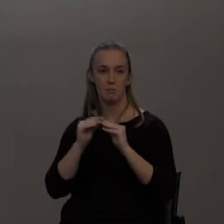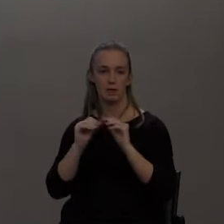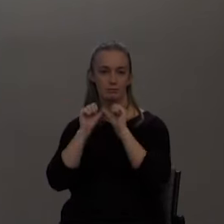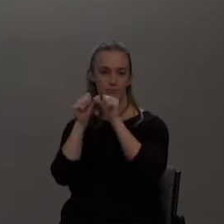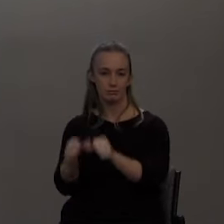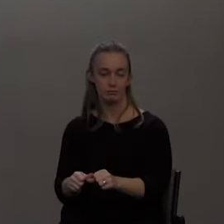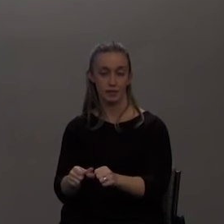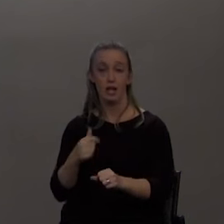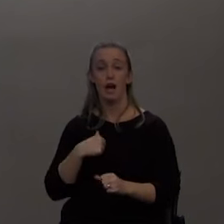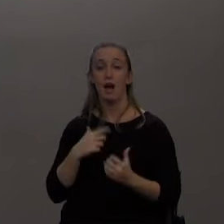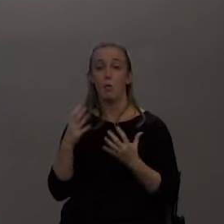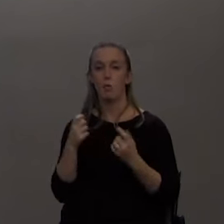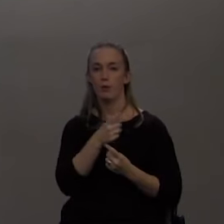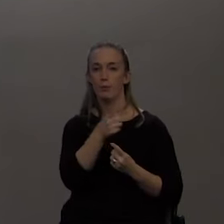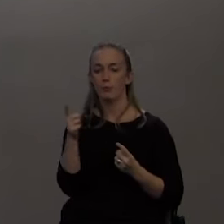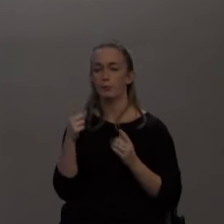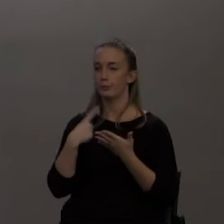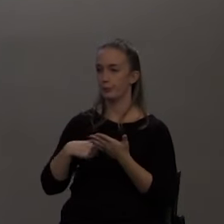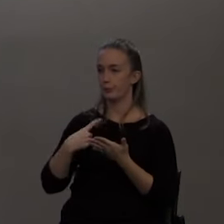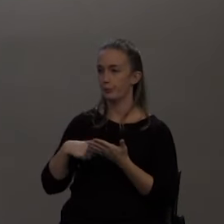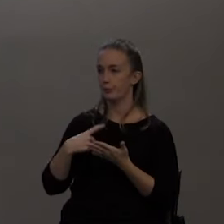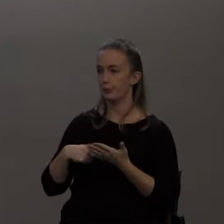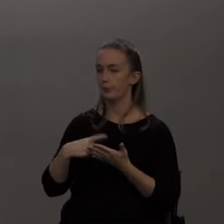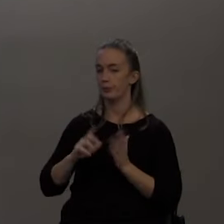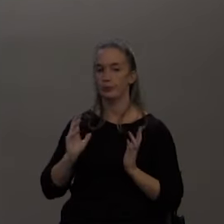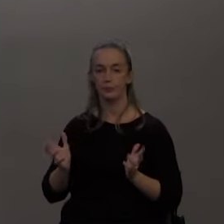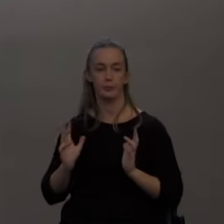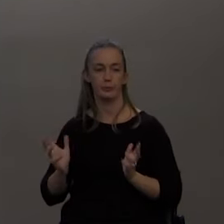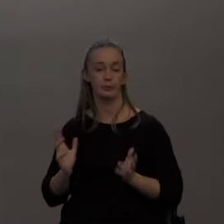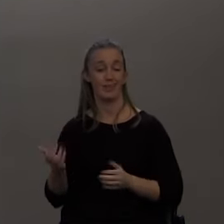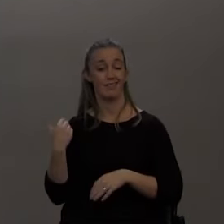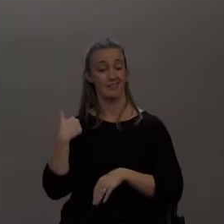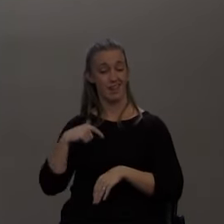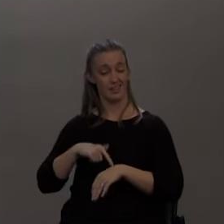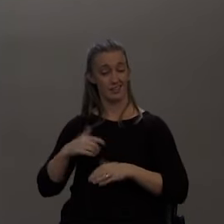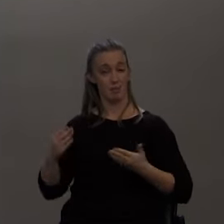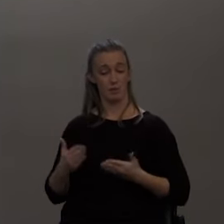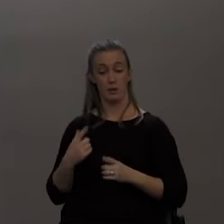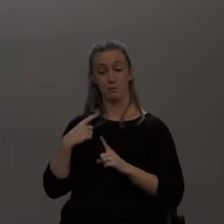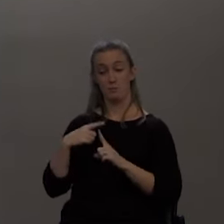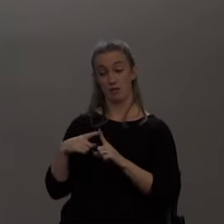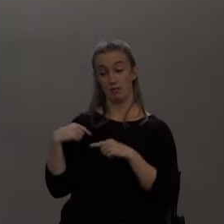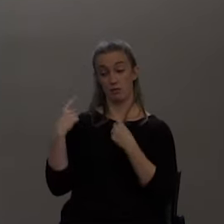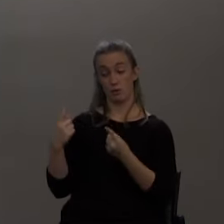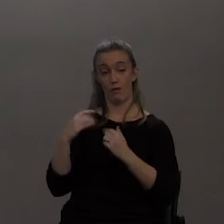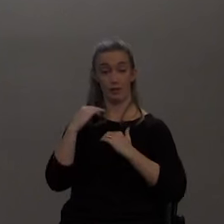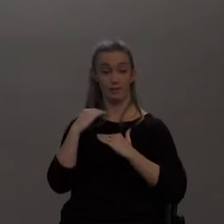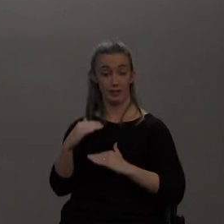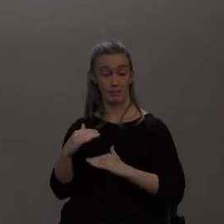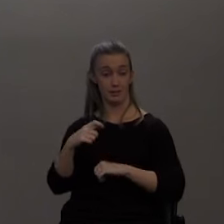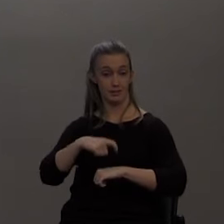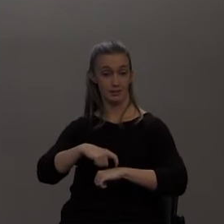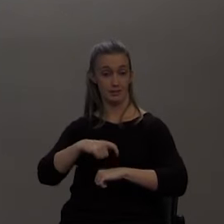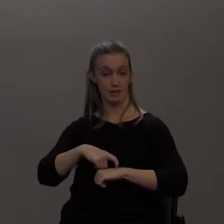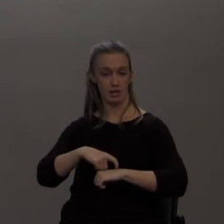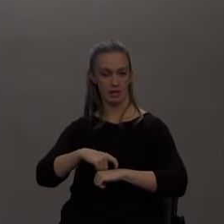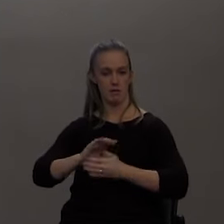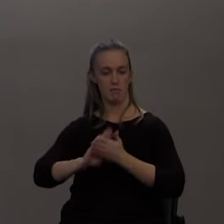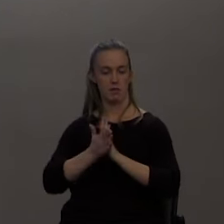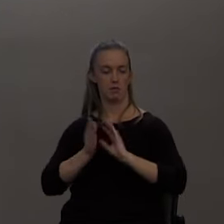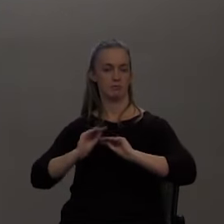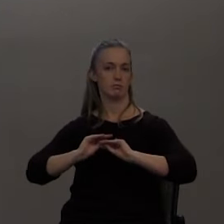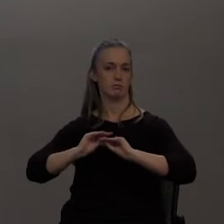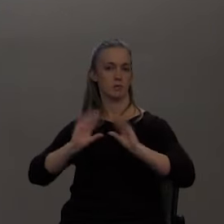guys talking because in the last time we were here and the limited time we've been here this go-round, it has become apparent to us